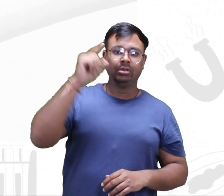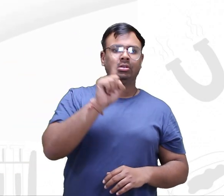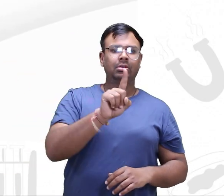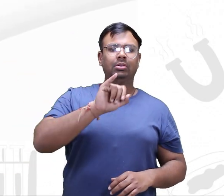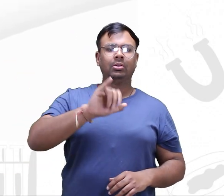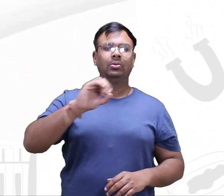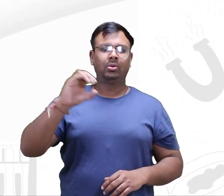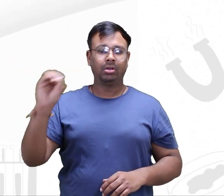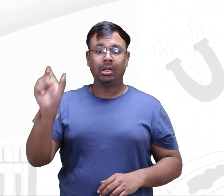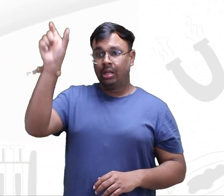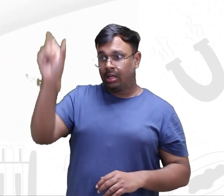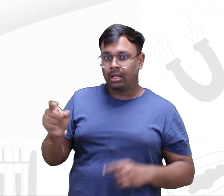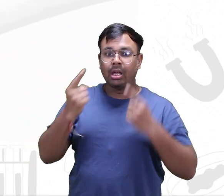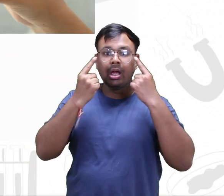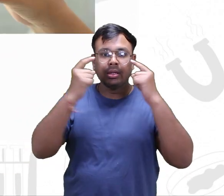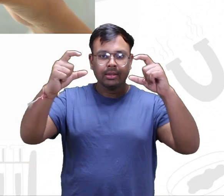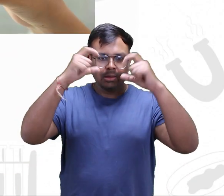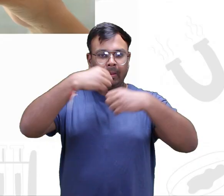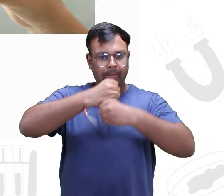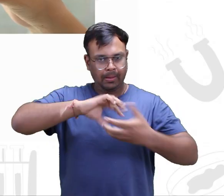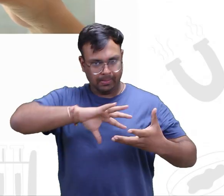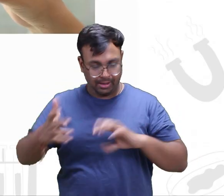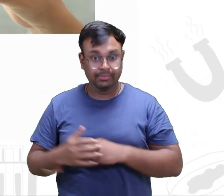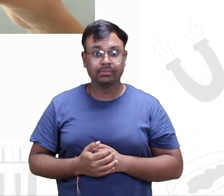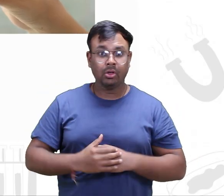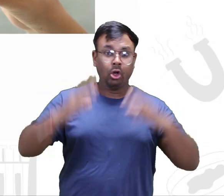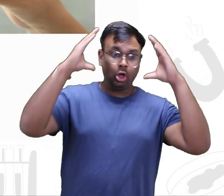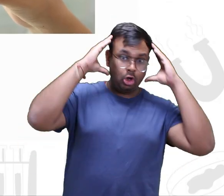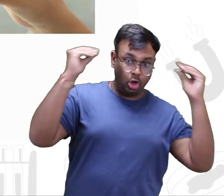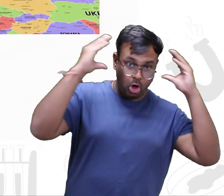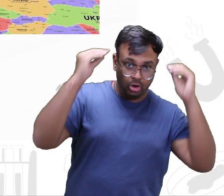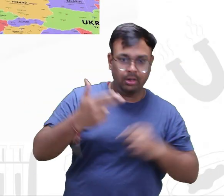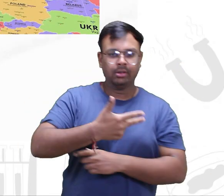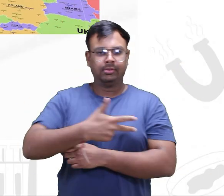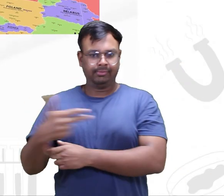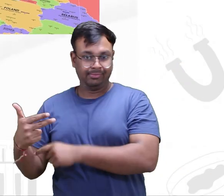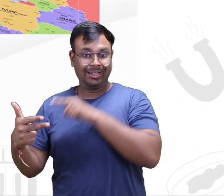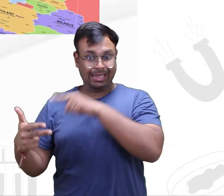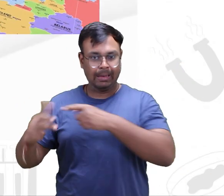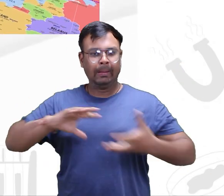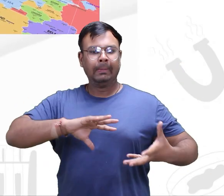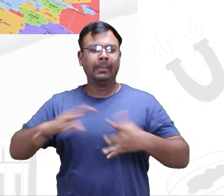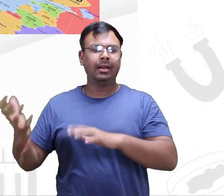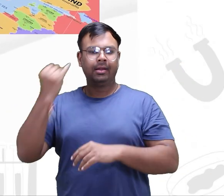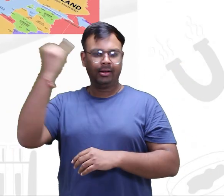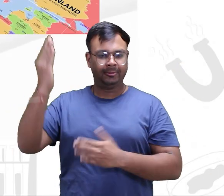Microscope was invented in 1600 by eyeglass maker in the Netherlands and